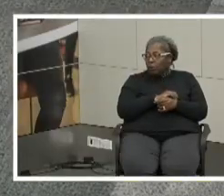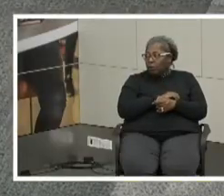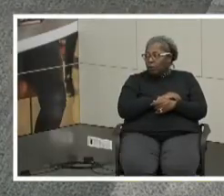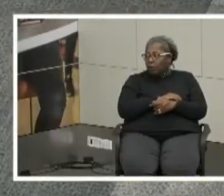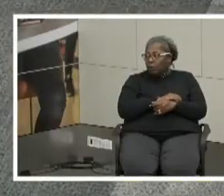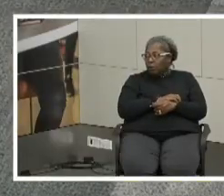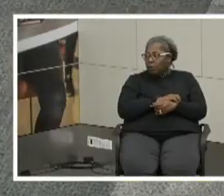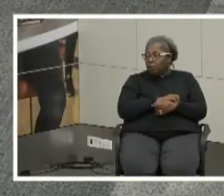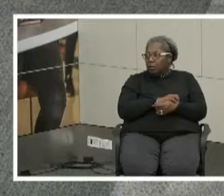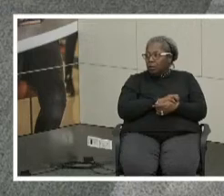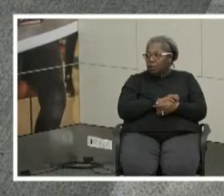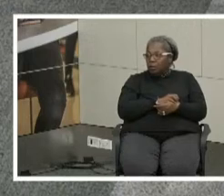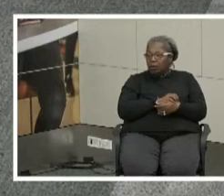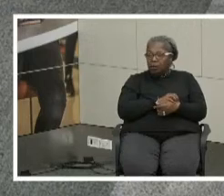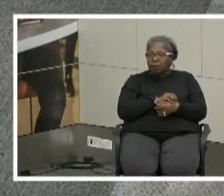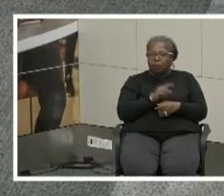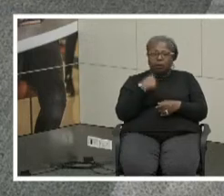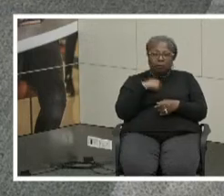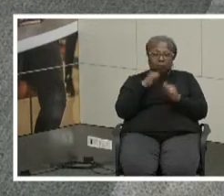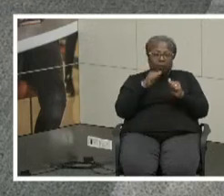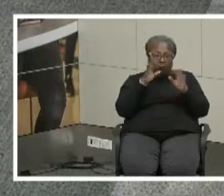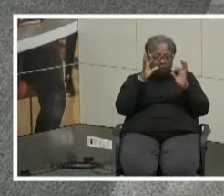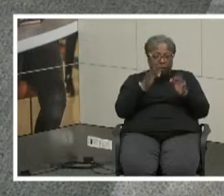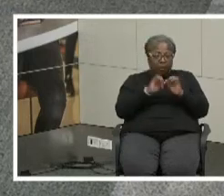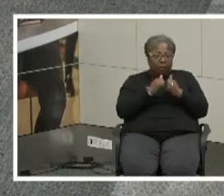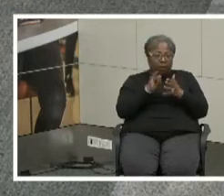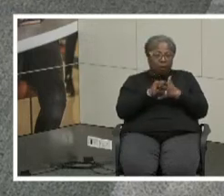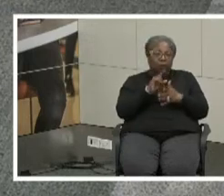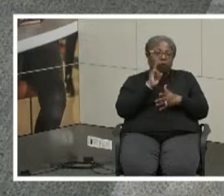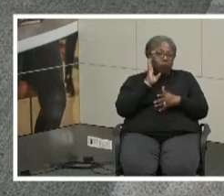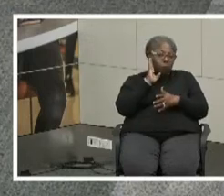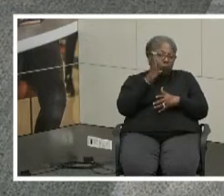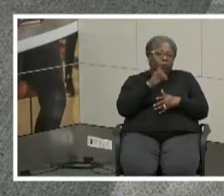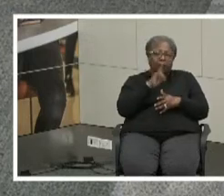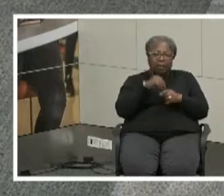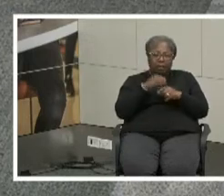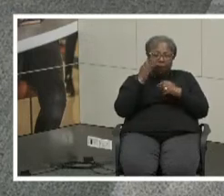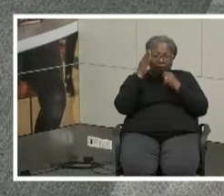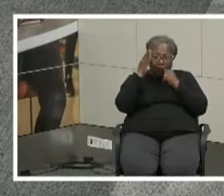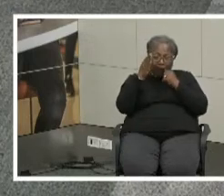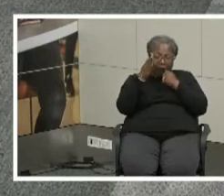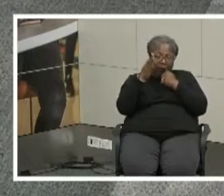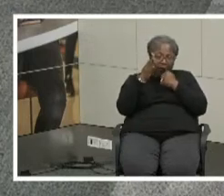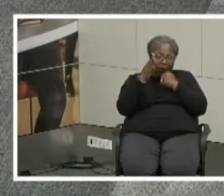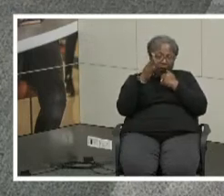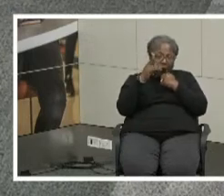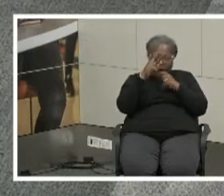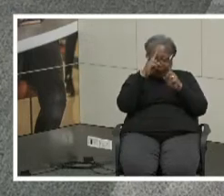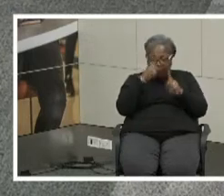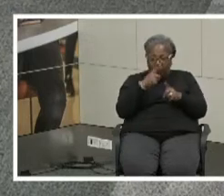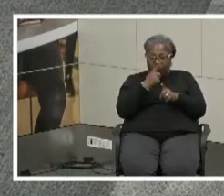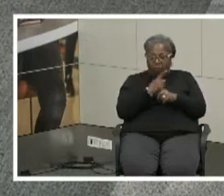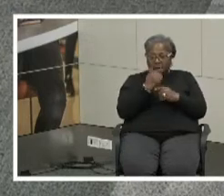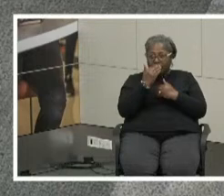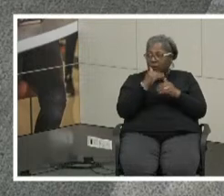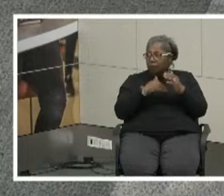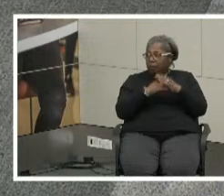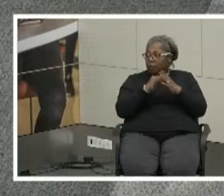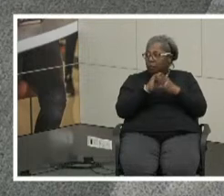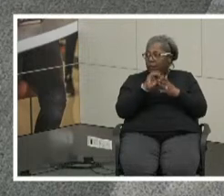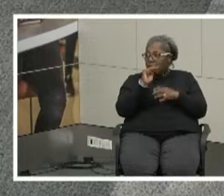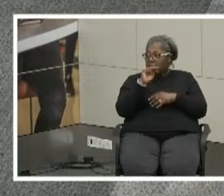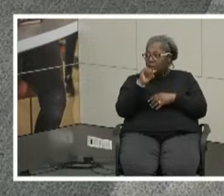only we can determine exactly how that would be allotted in the future our goal was to ensure that our at the minimum that our magnet